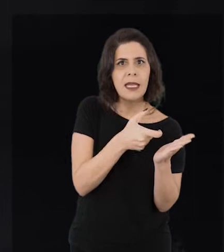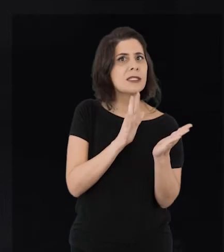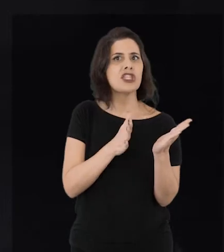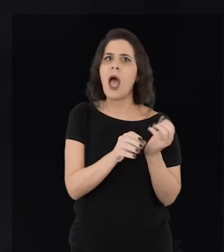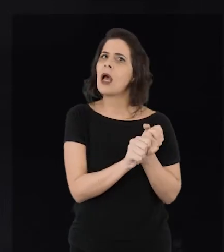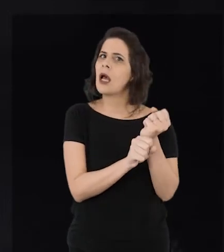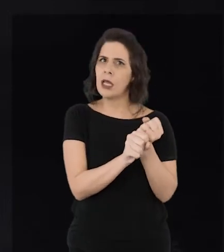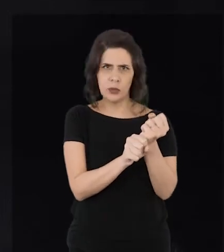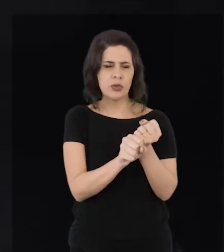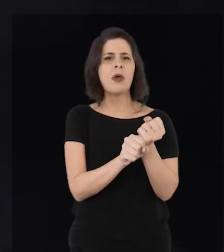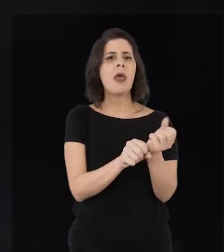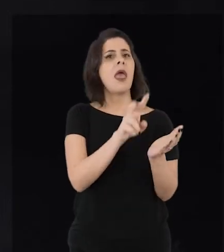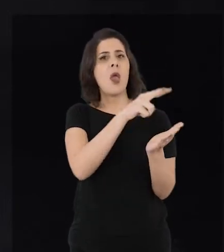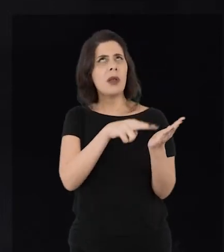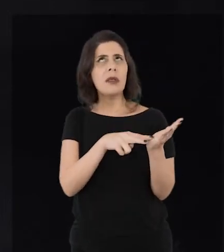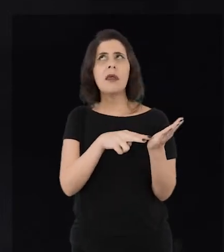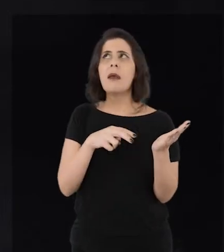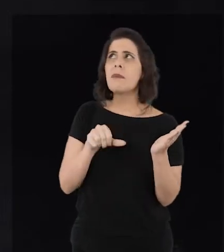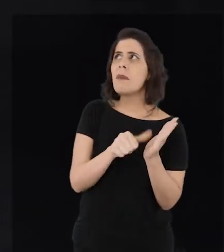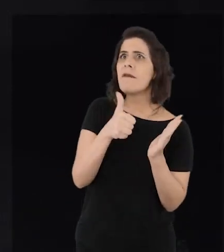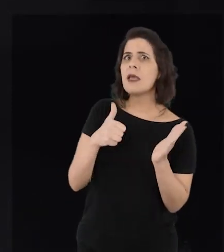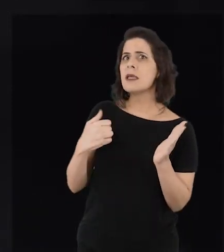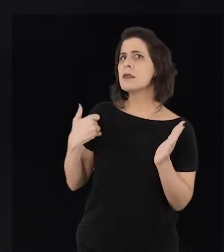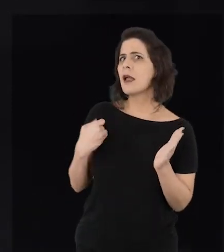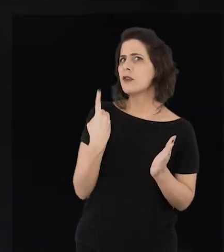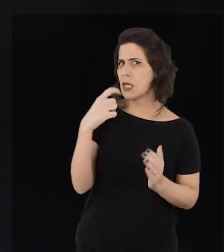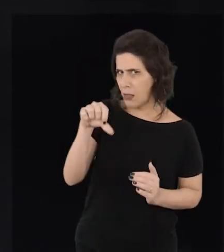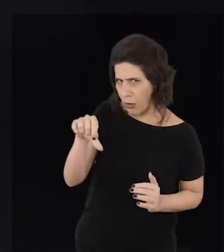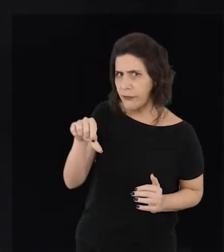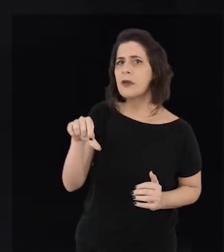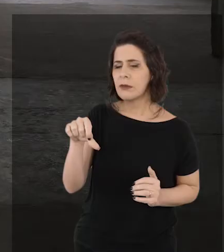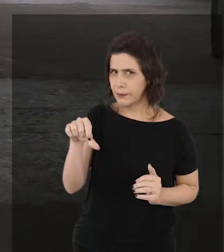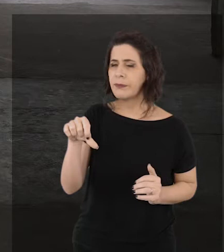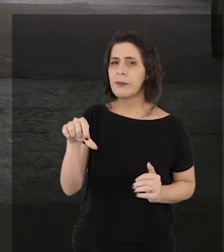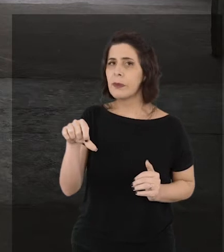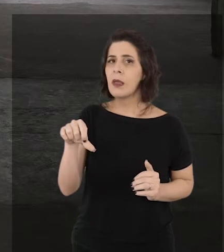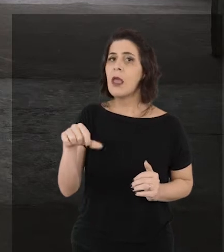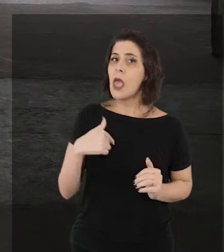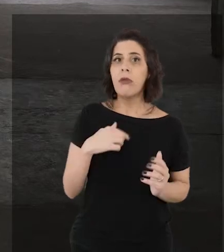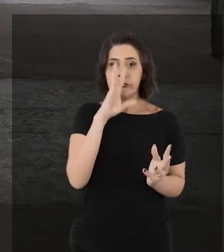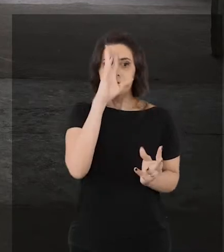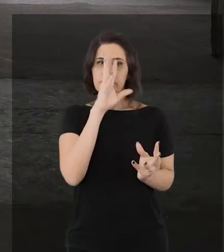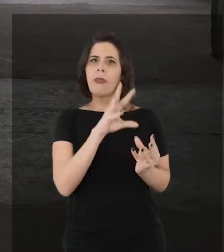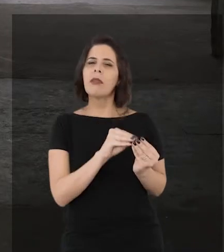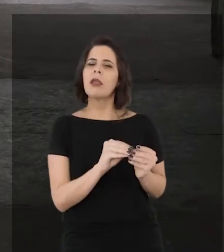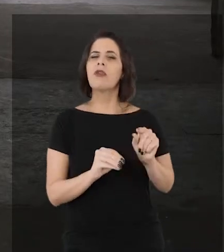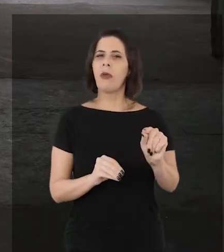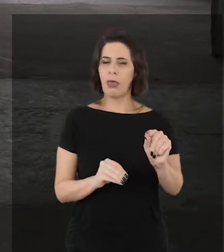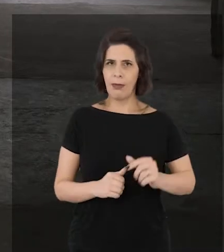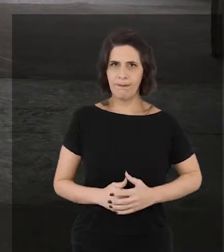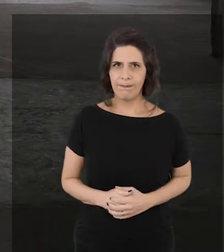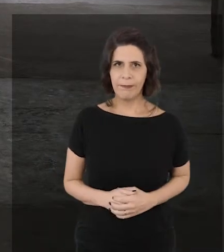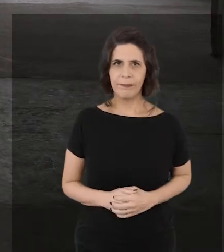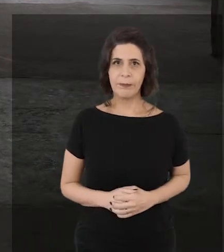many years. I read it first when I was 19 years old. And what I understood was